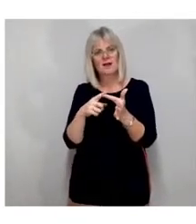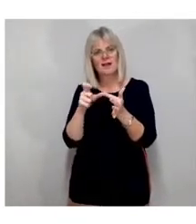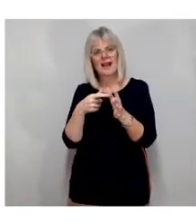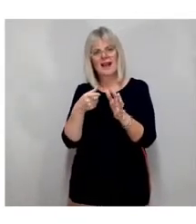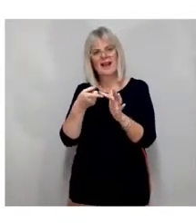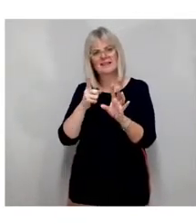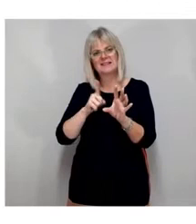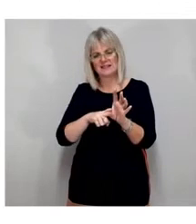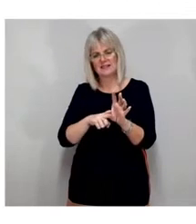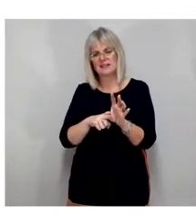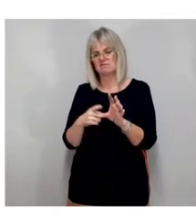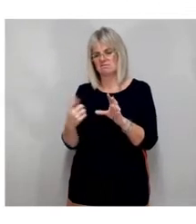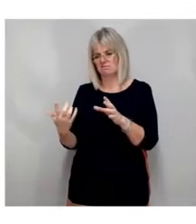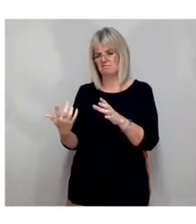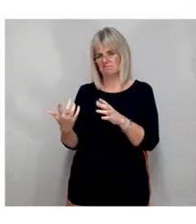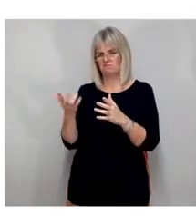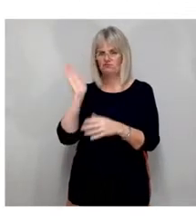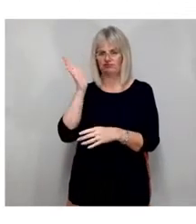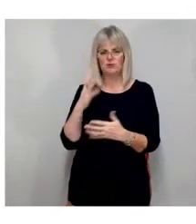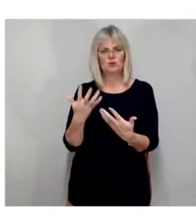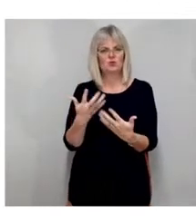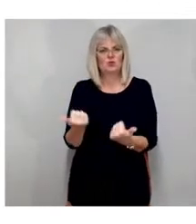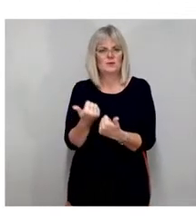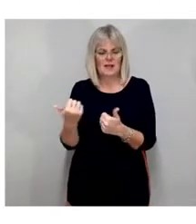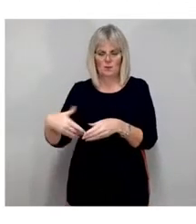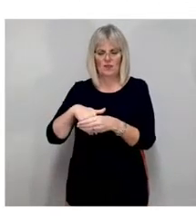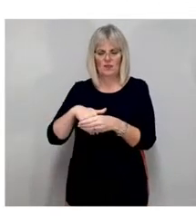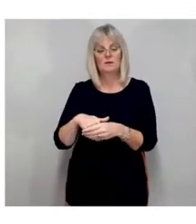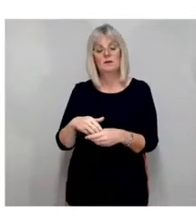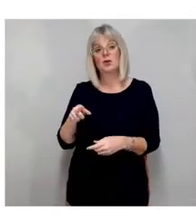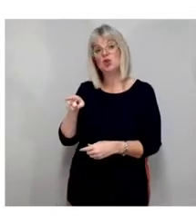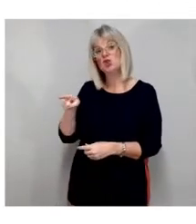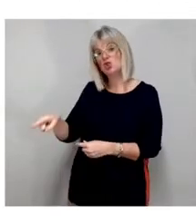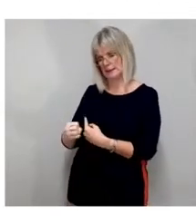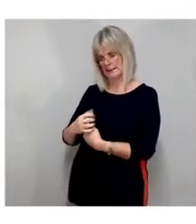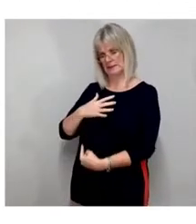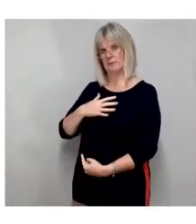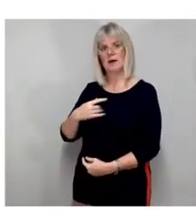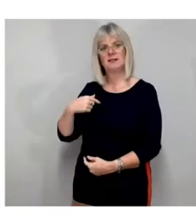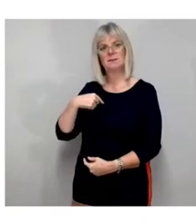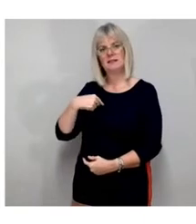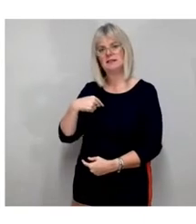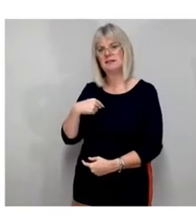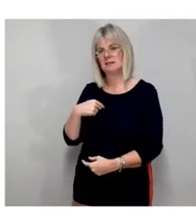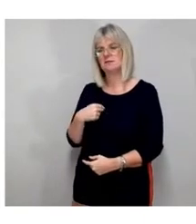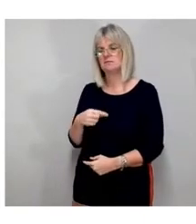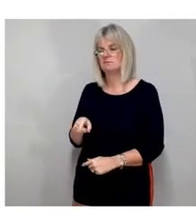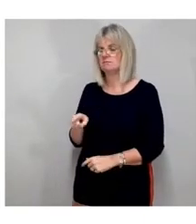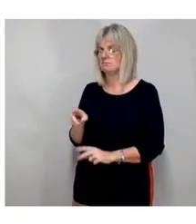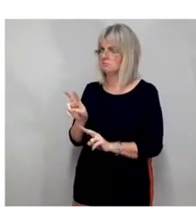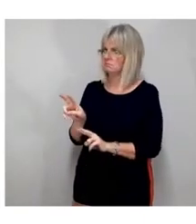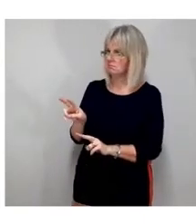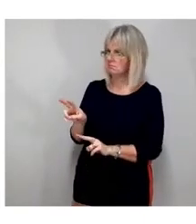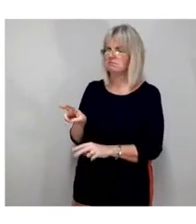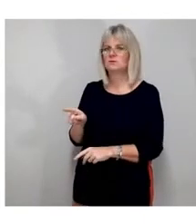with us today on this conference, who really inspired me on the journey. I think from a business context, seeing how she